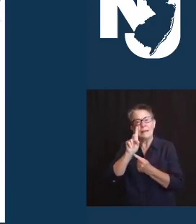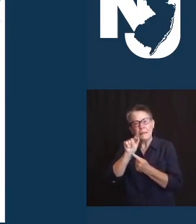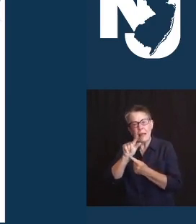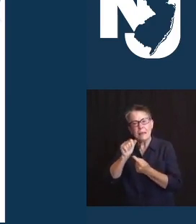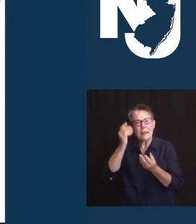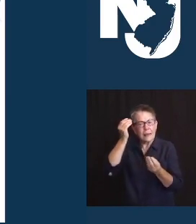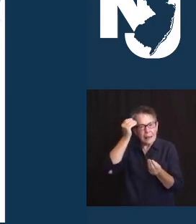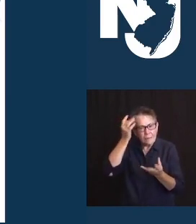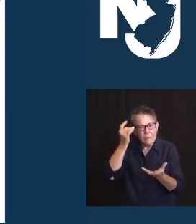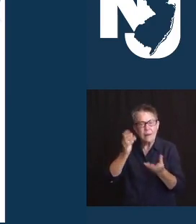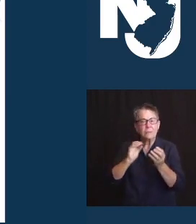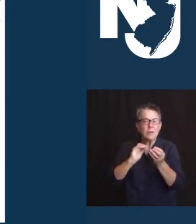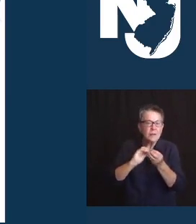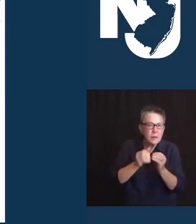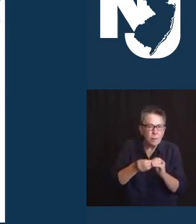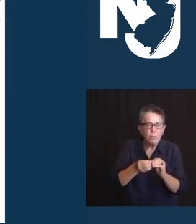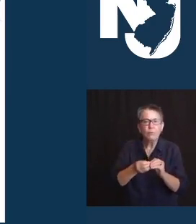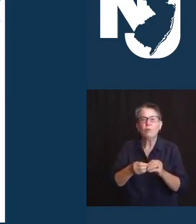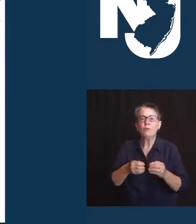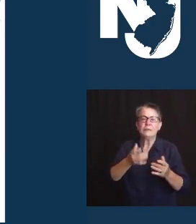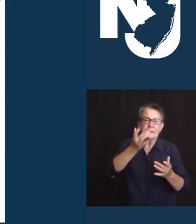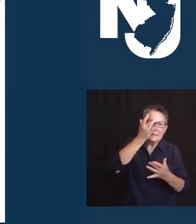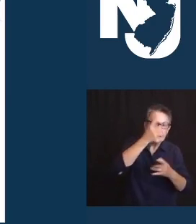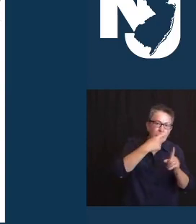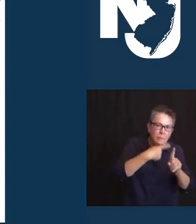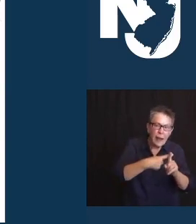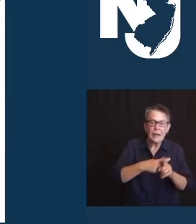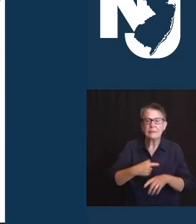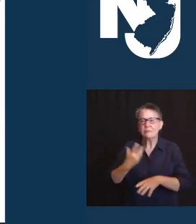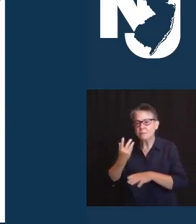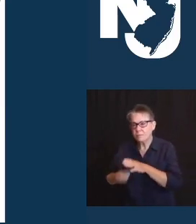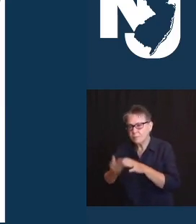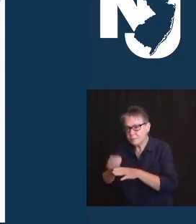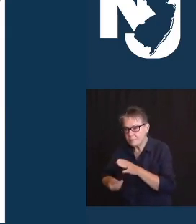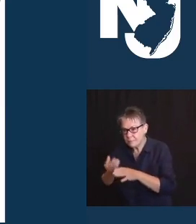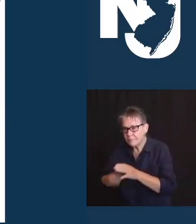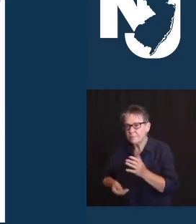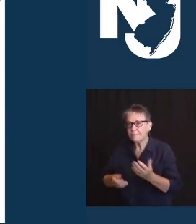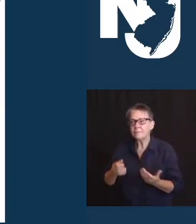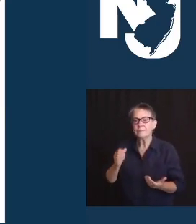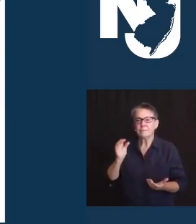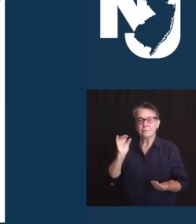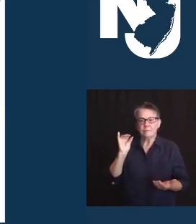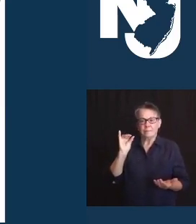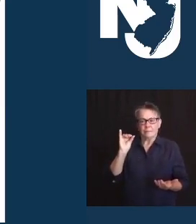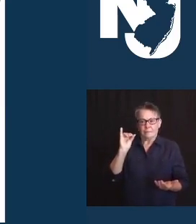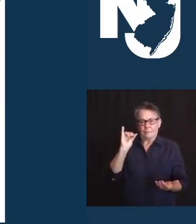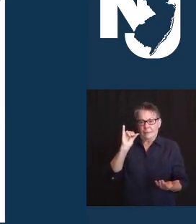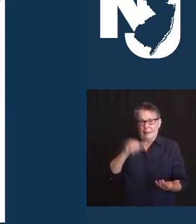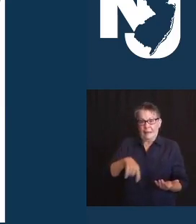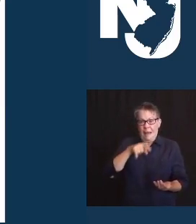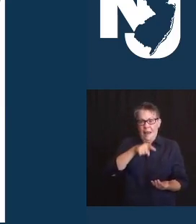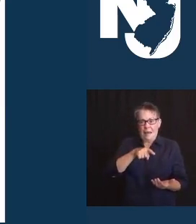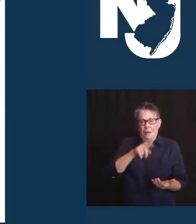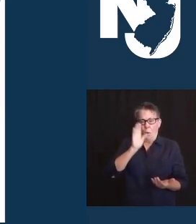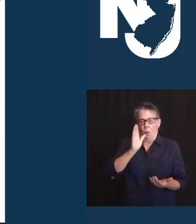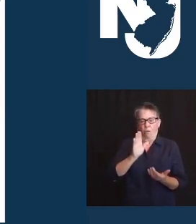now be put in a more interactive and easy-to-navigate form. The dashboard available at